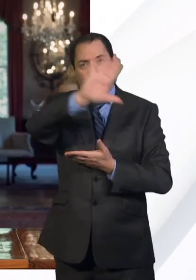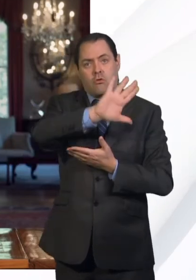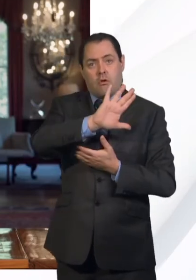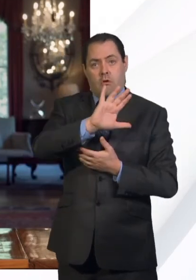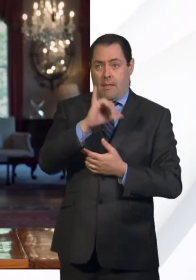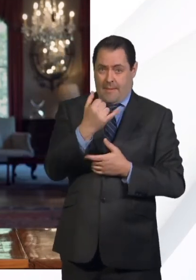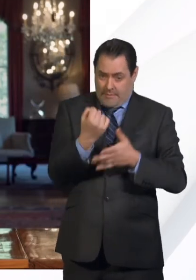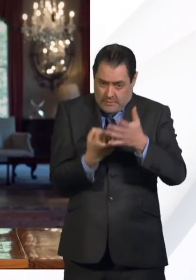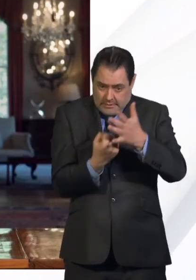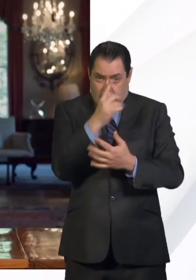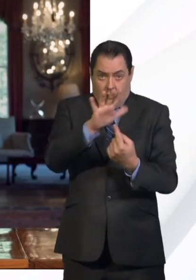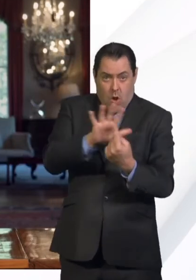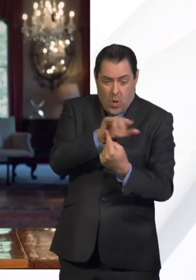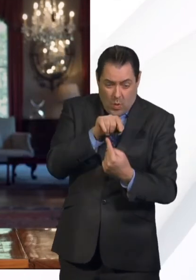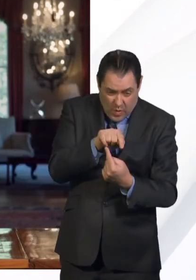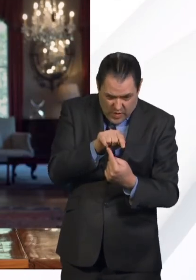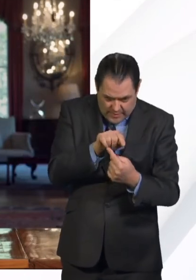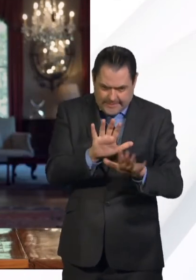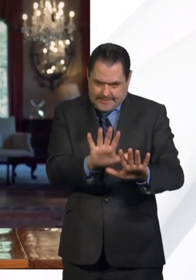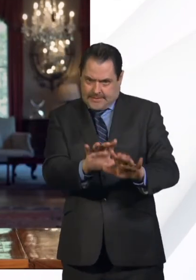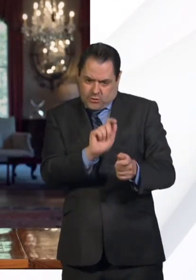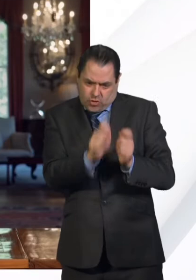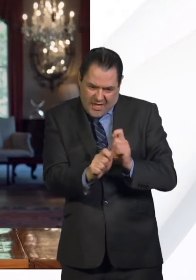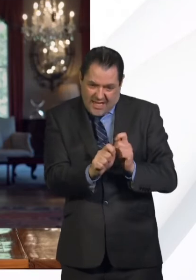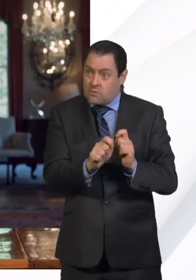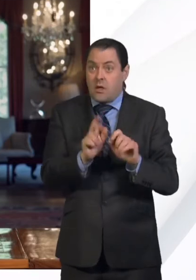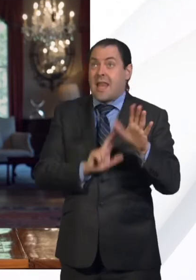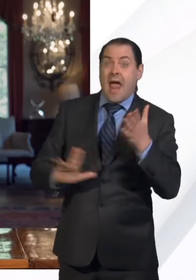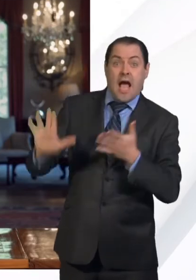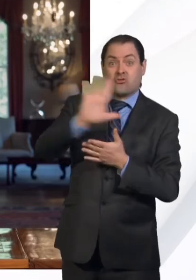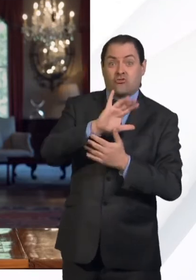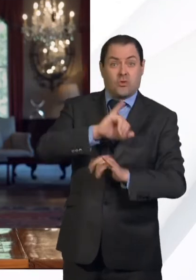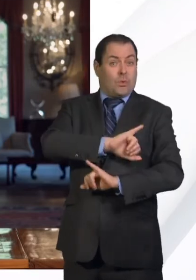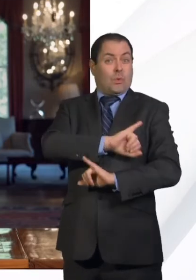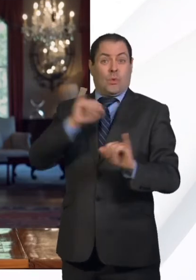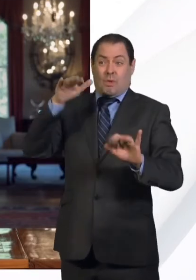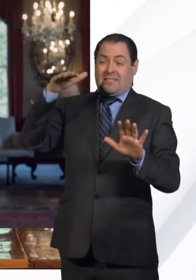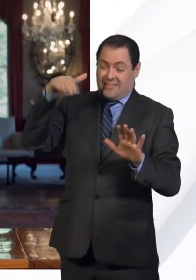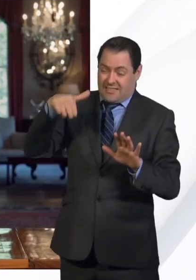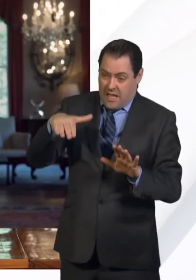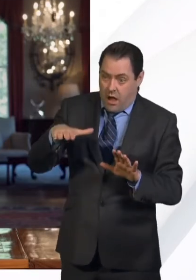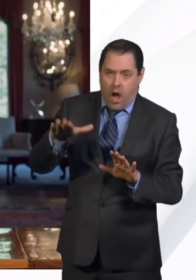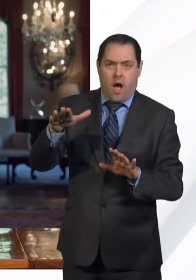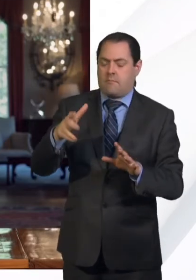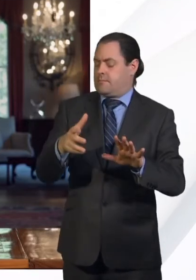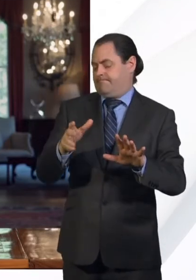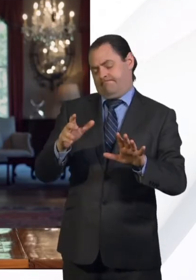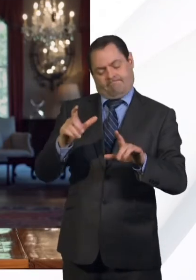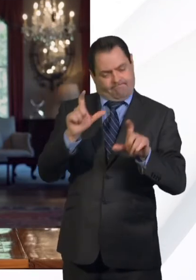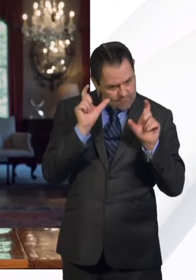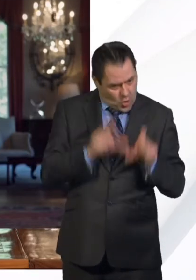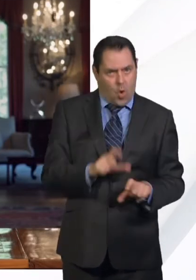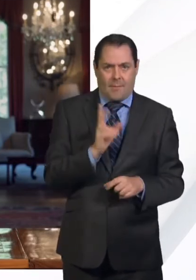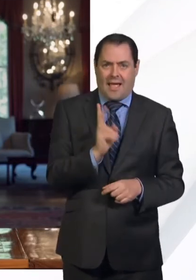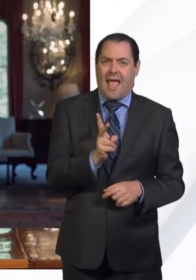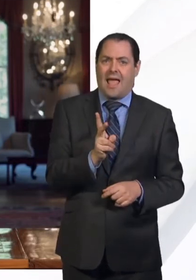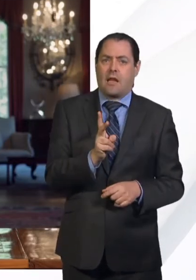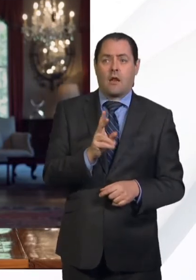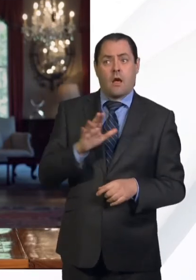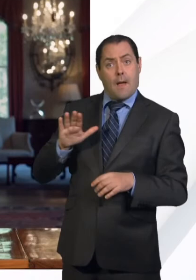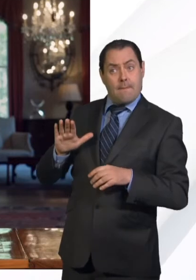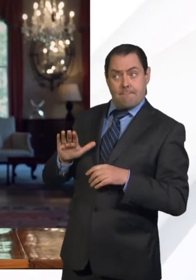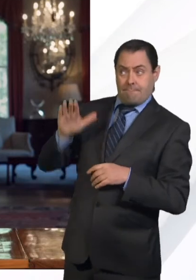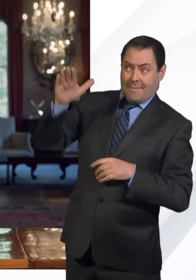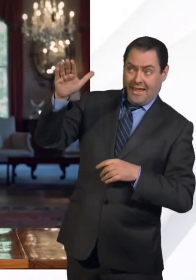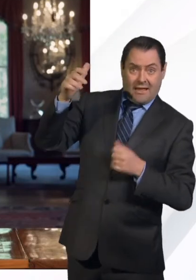hesitate to put on the brakes. We've been through the initial peak, but it's coming